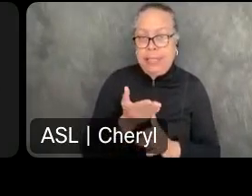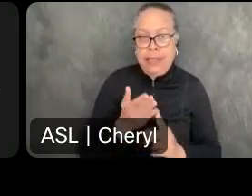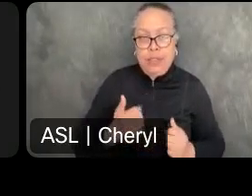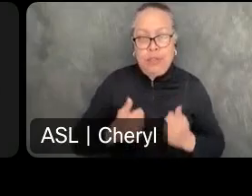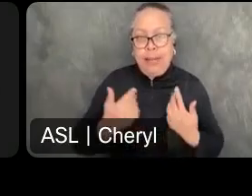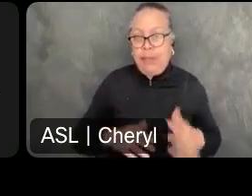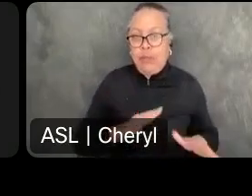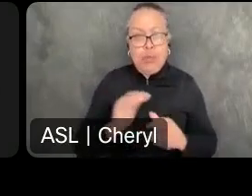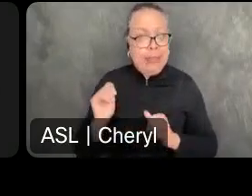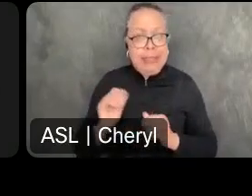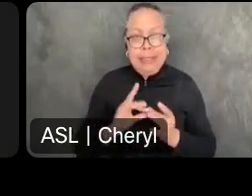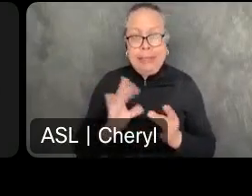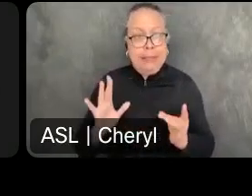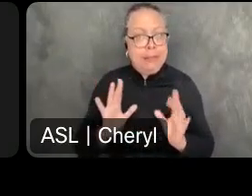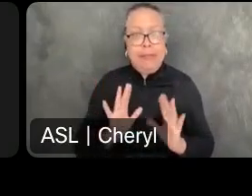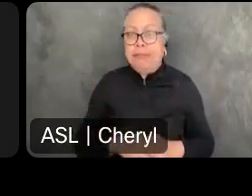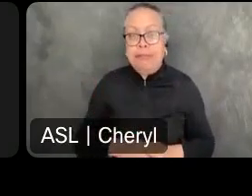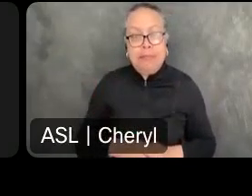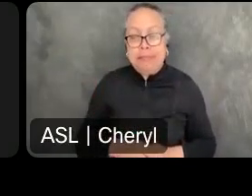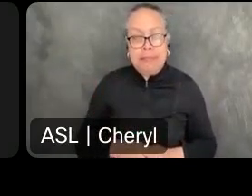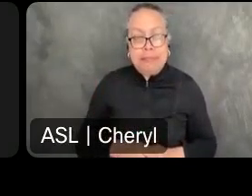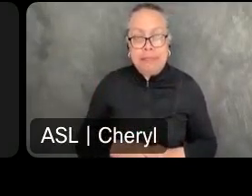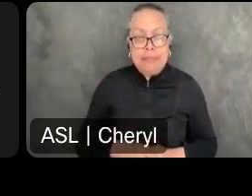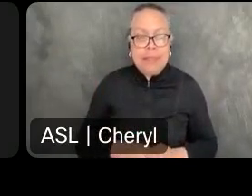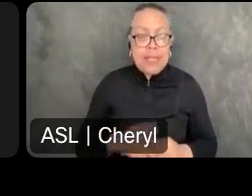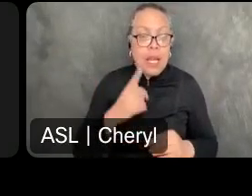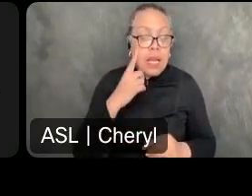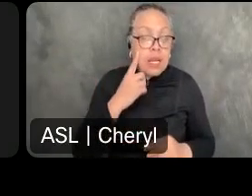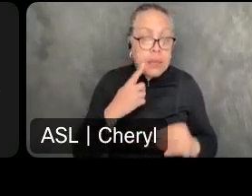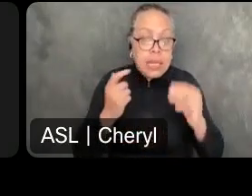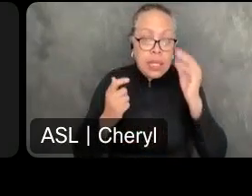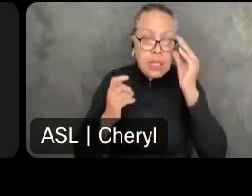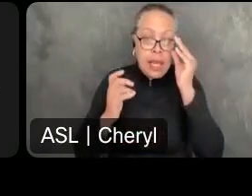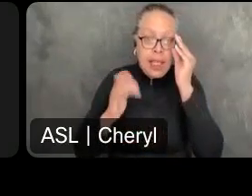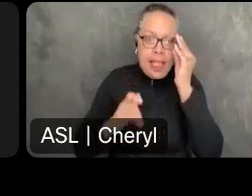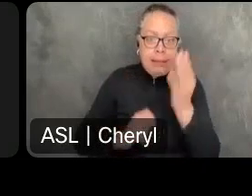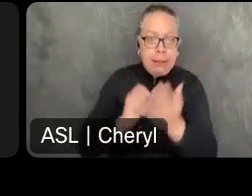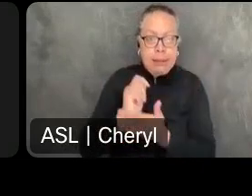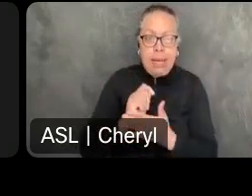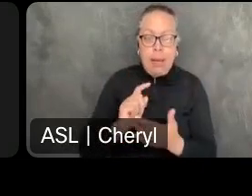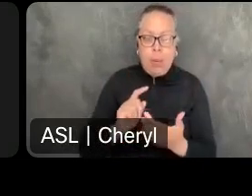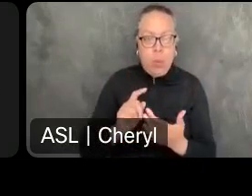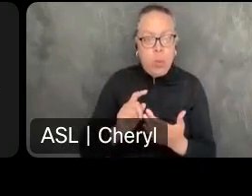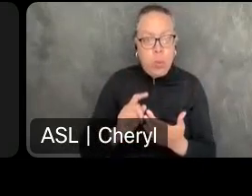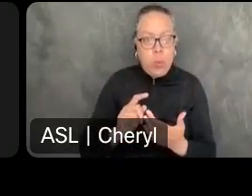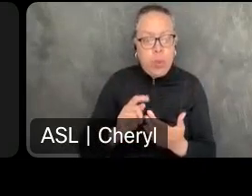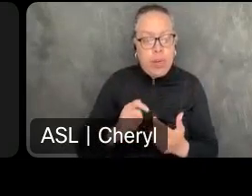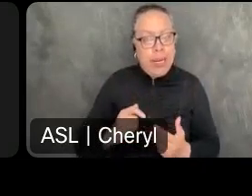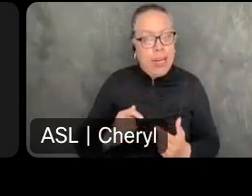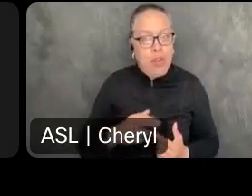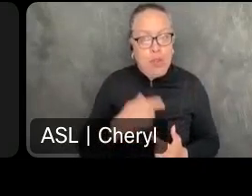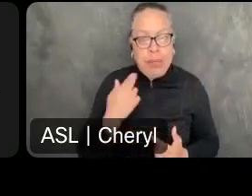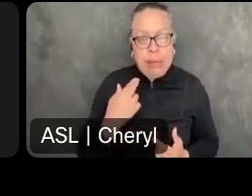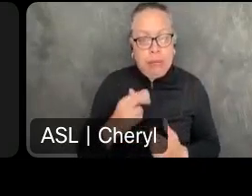a relationship. This is a time that a survivor is at one of the times that they're at highest